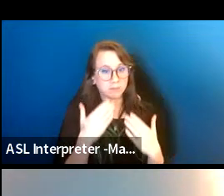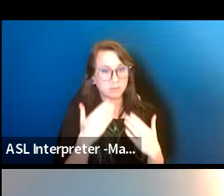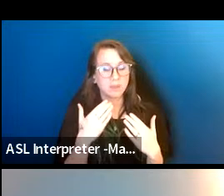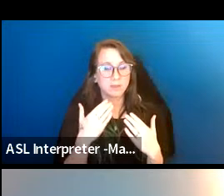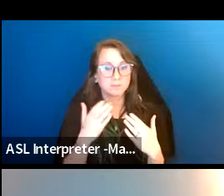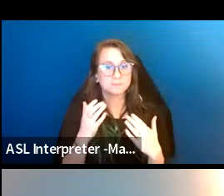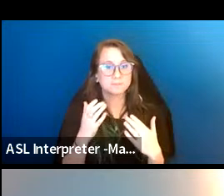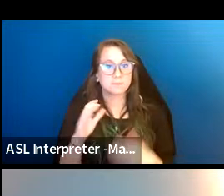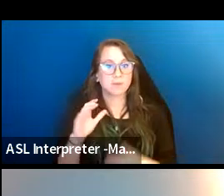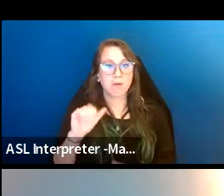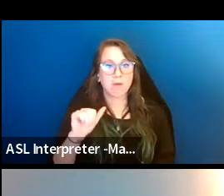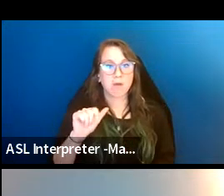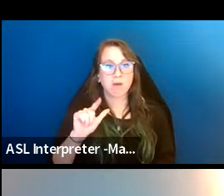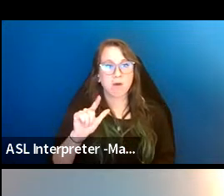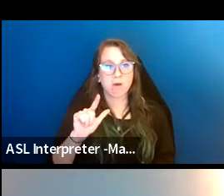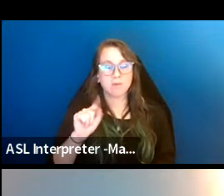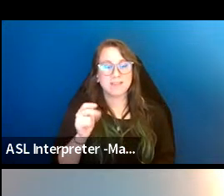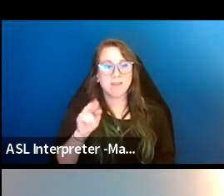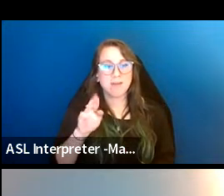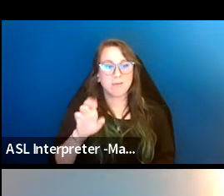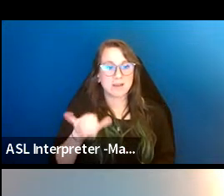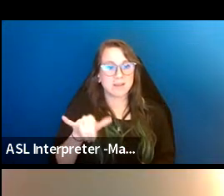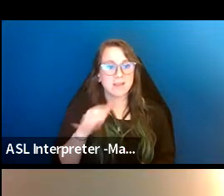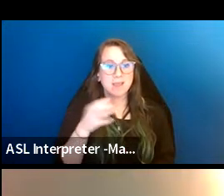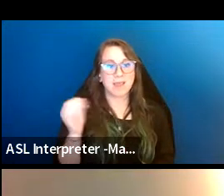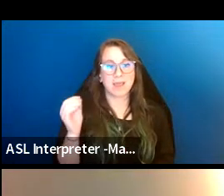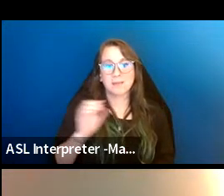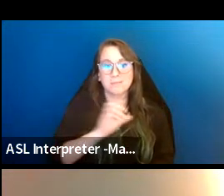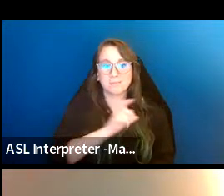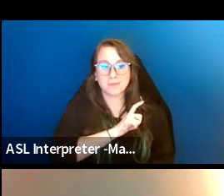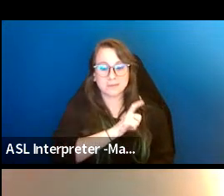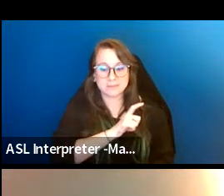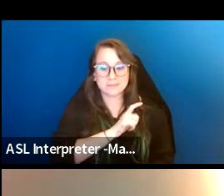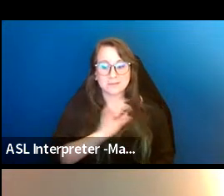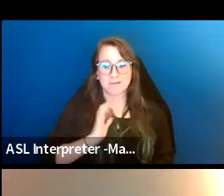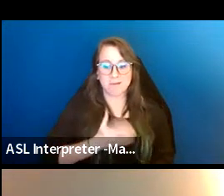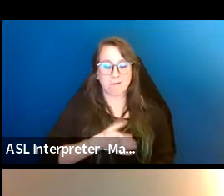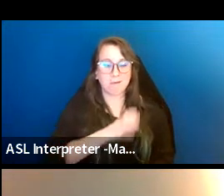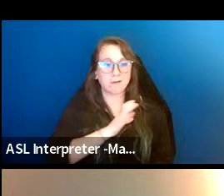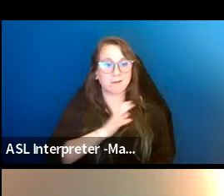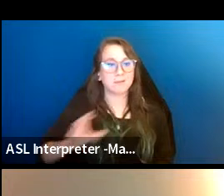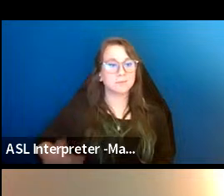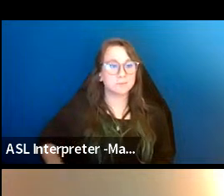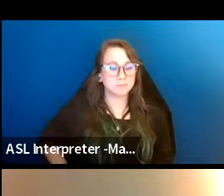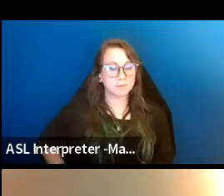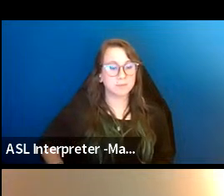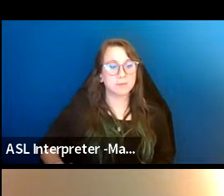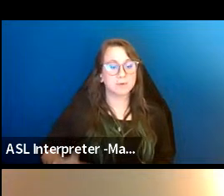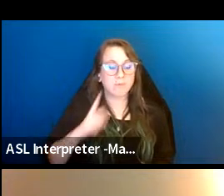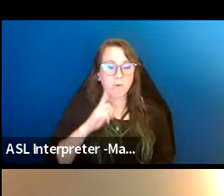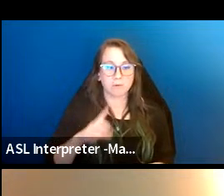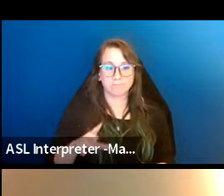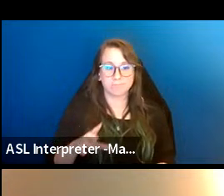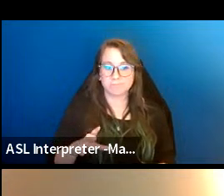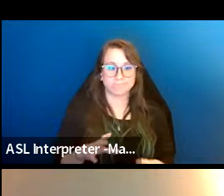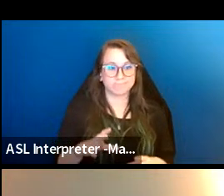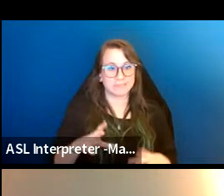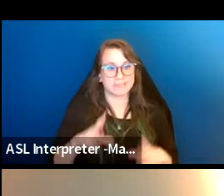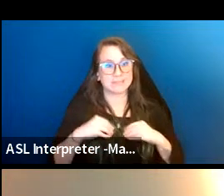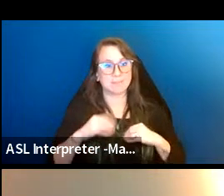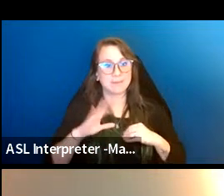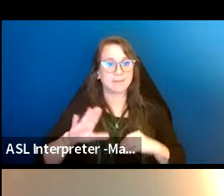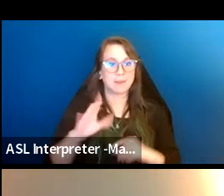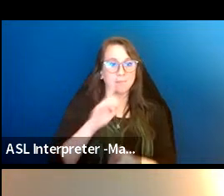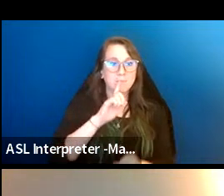Commander Altieri and the police, and also our council member for owning up to their promise of installing a